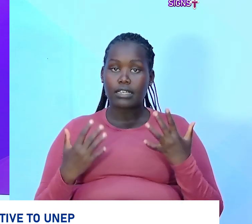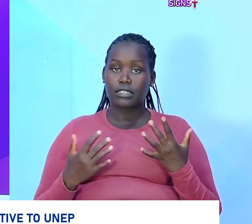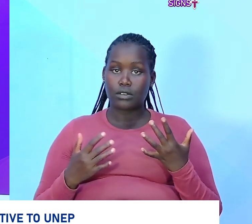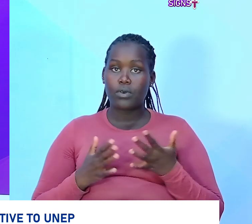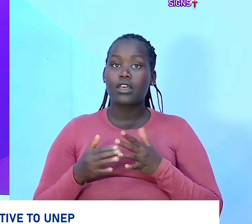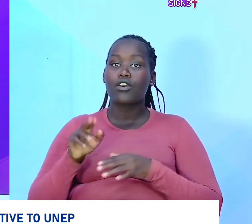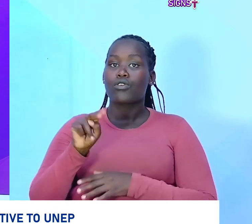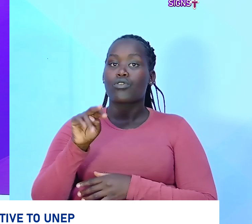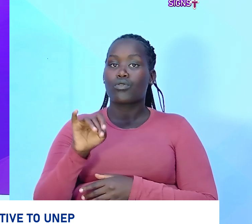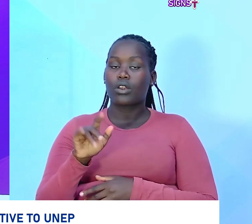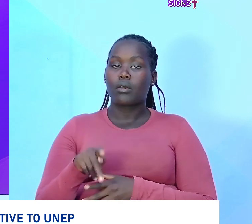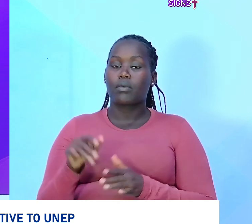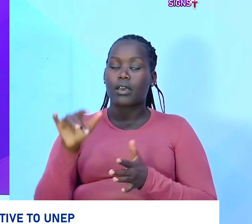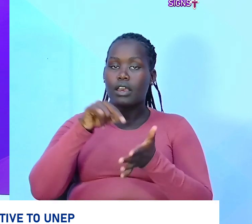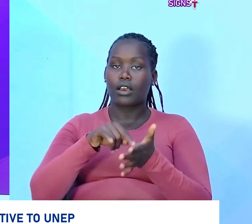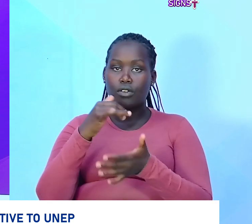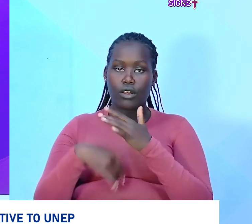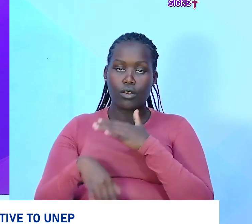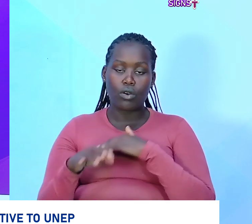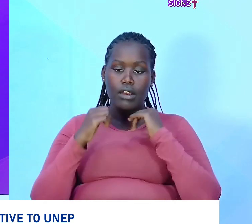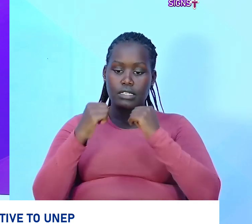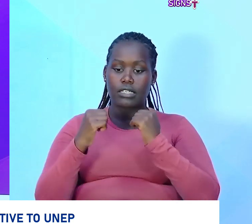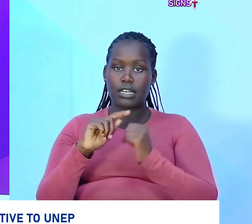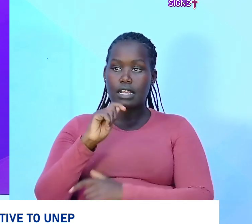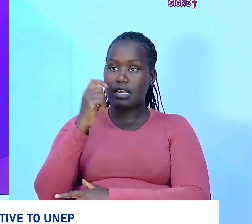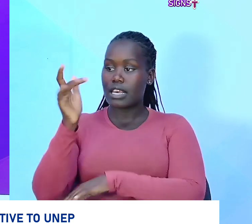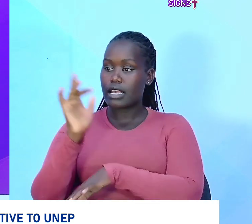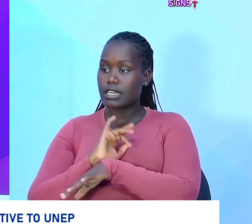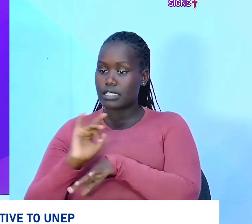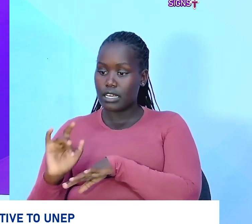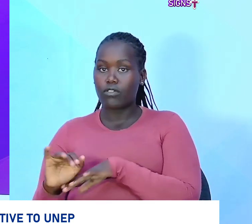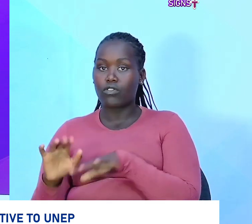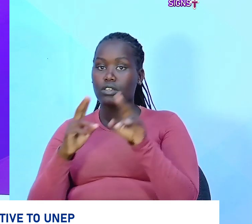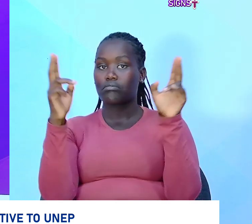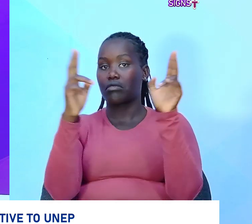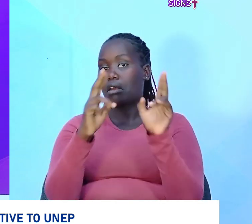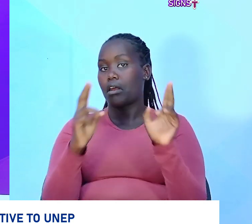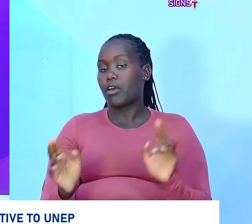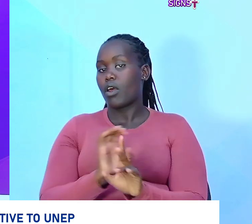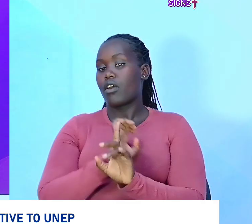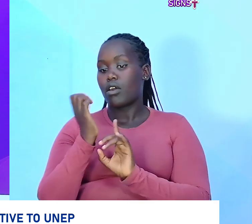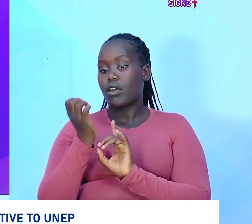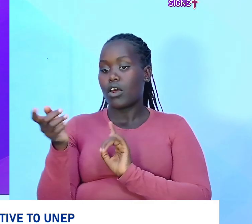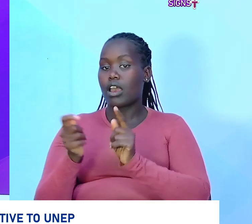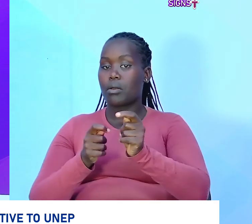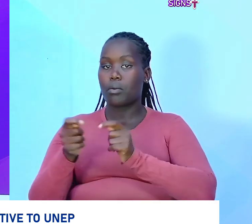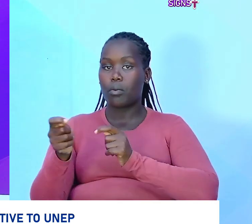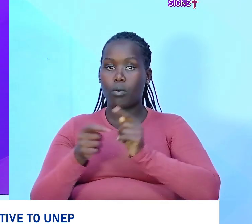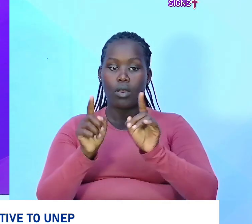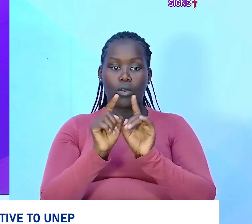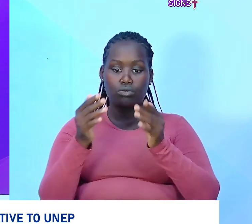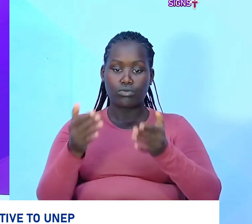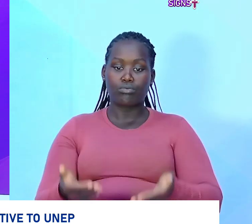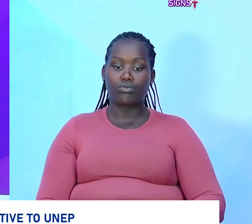UNEP, including strengthening Kenya's influence in international environmental governance and